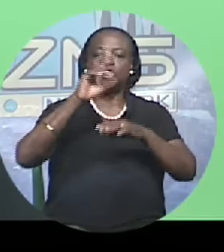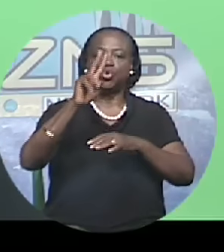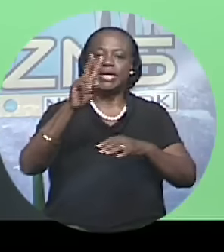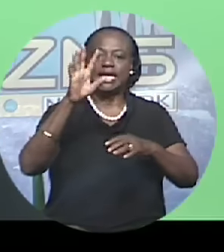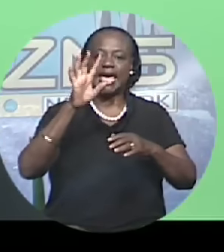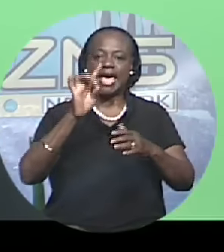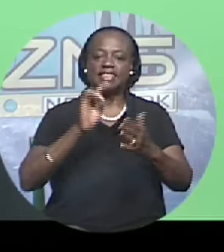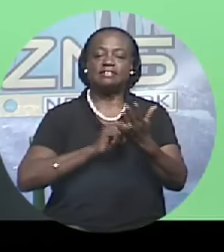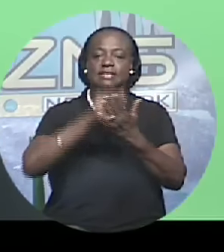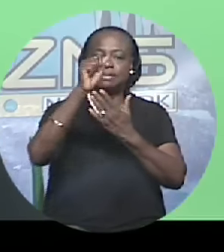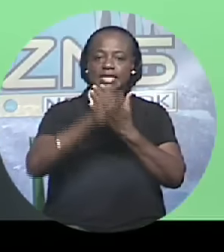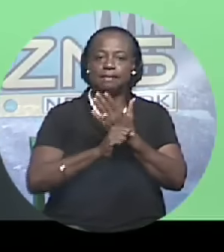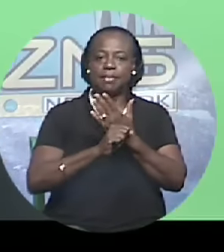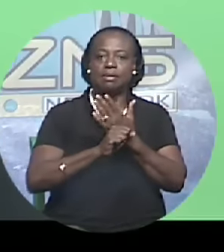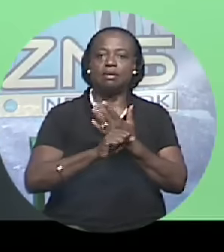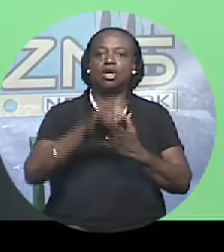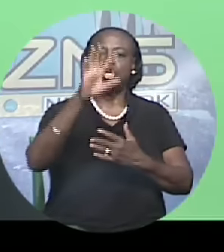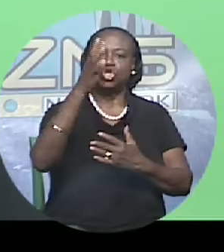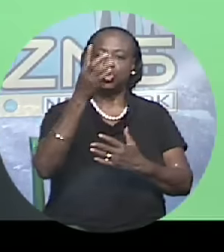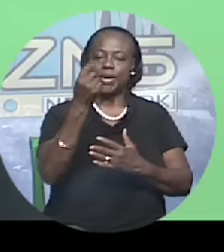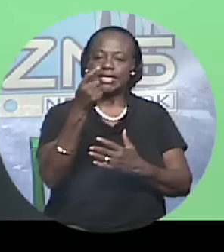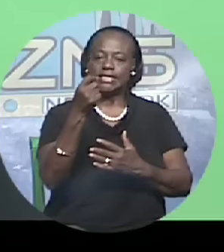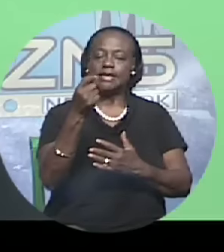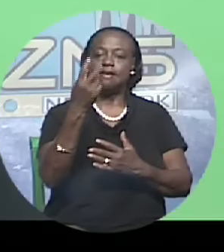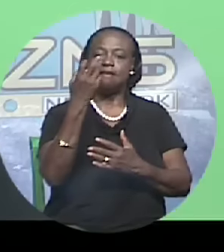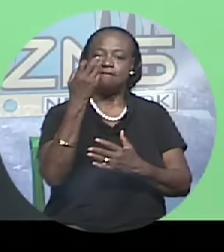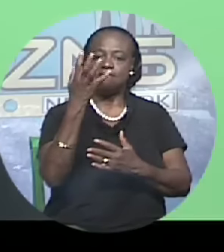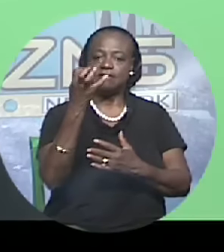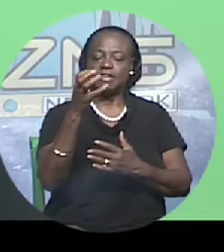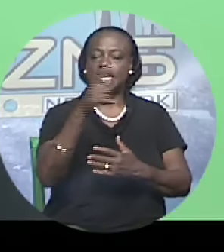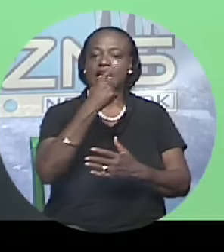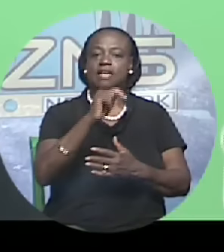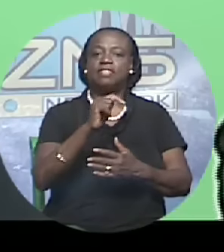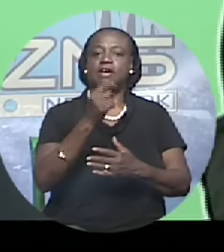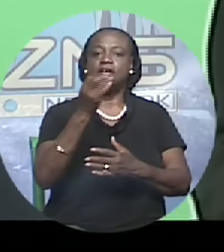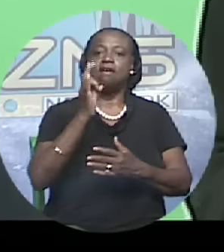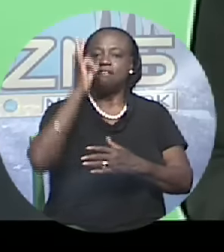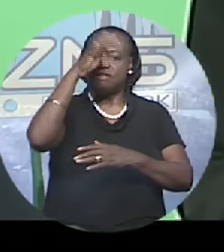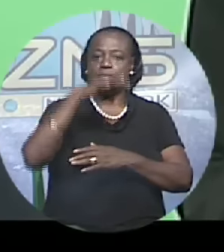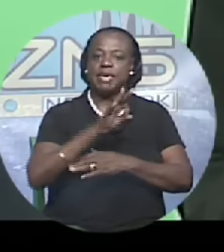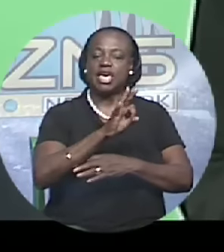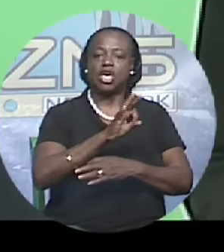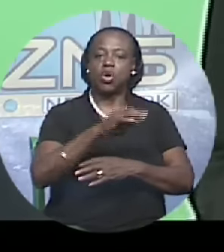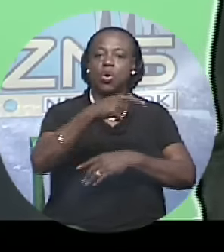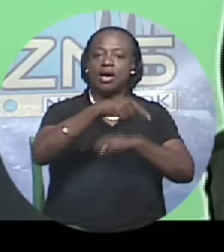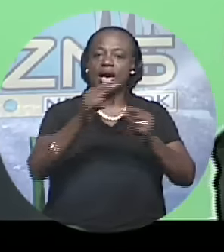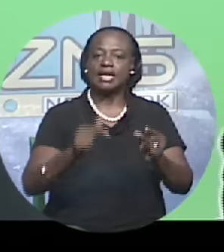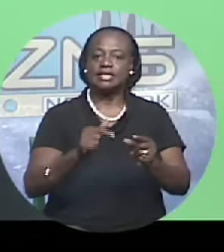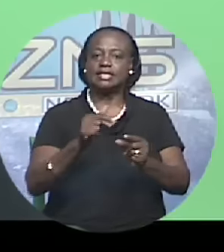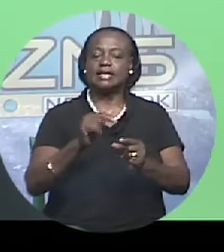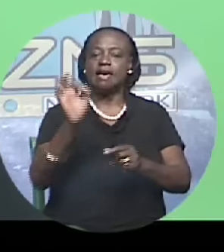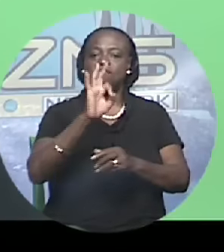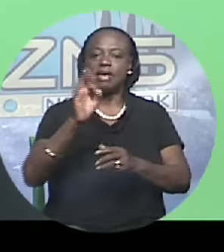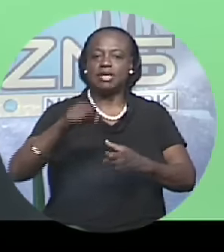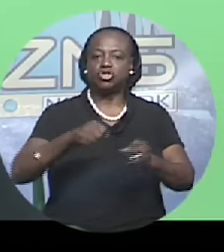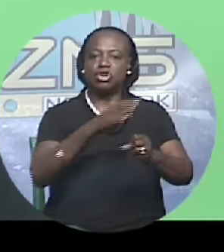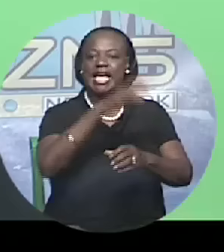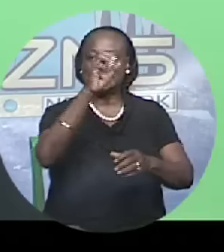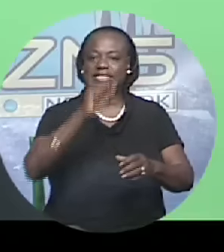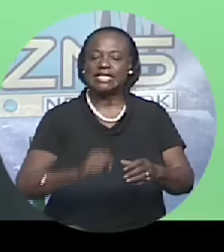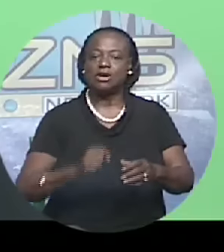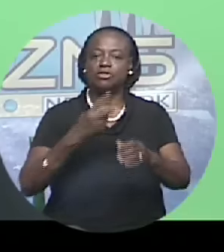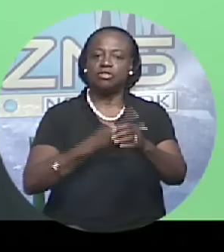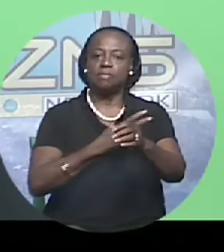of September 2015, the Flamingo Gardens, Fleming Street, and South Beach clinics will open